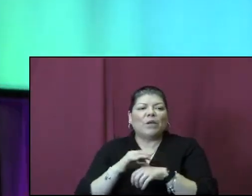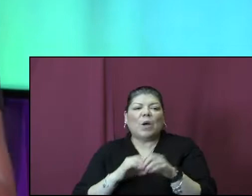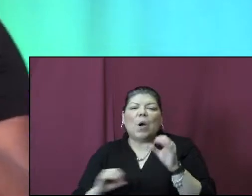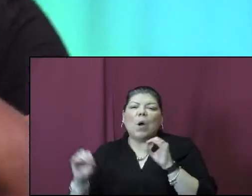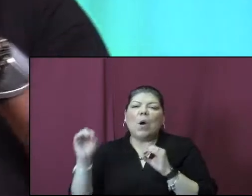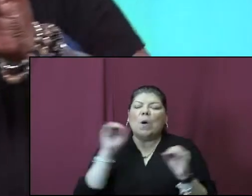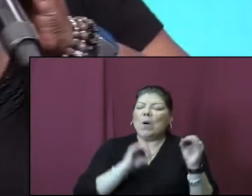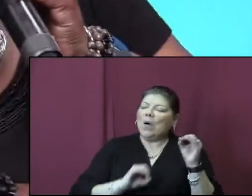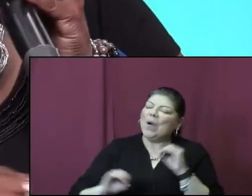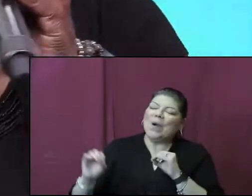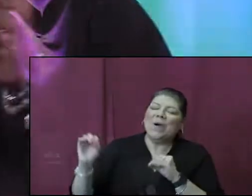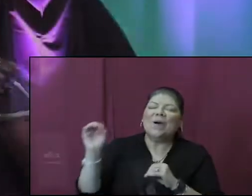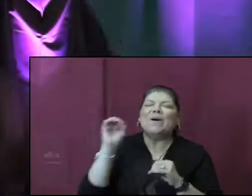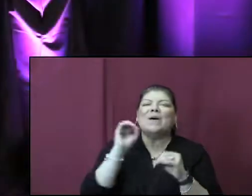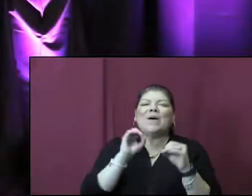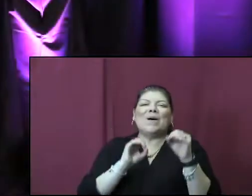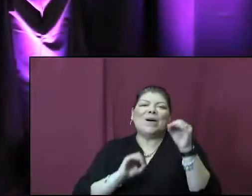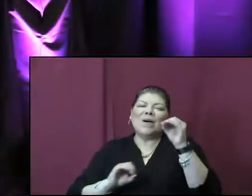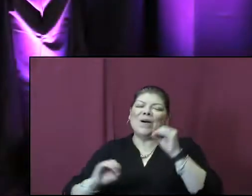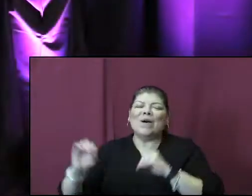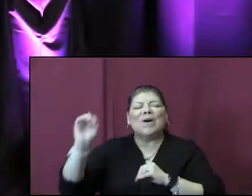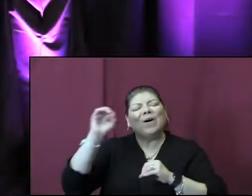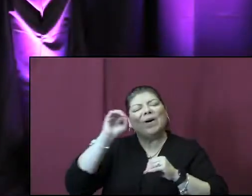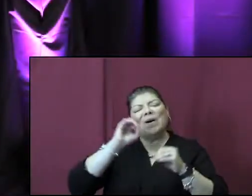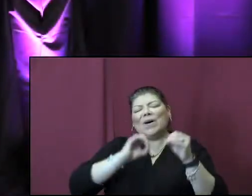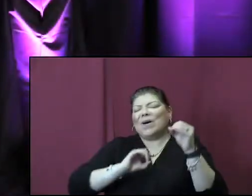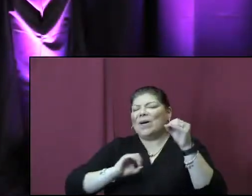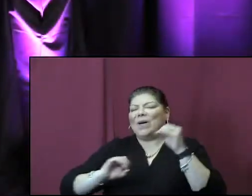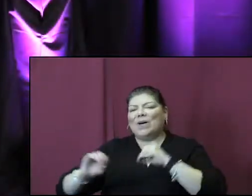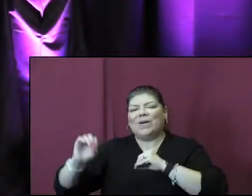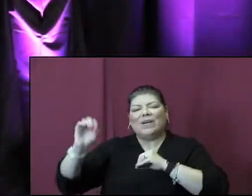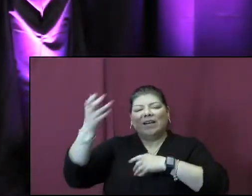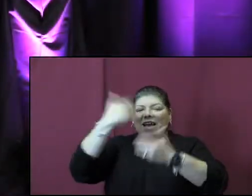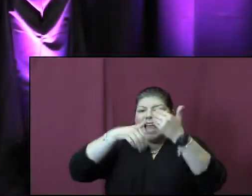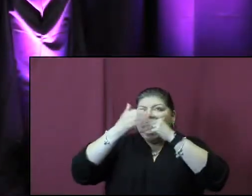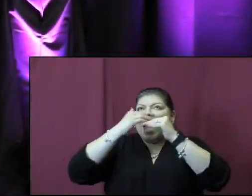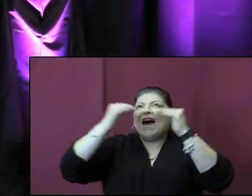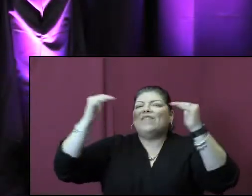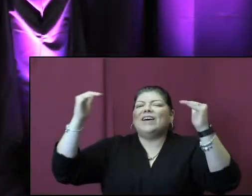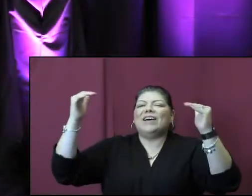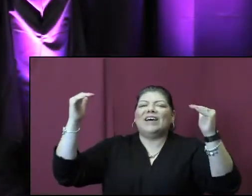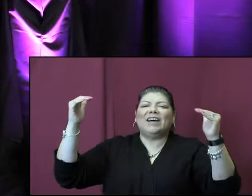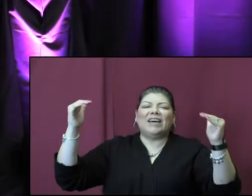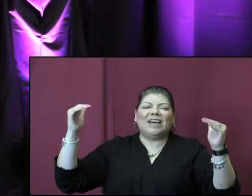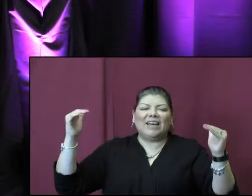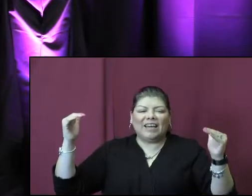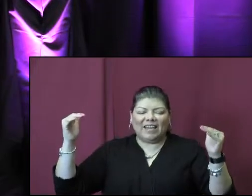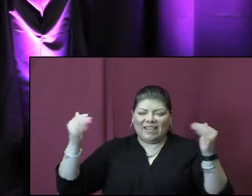heaven on earth. Oh, oh, oh, oh, oh, oh, oh, heaven, yeah. Heaven,